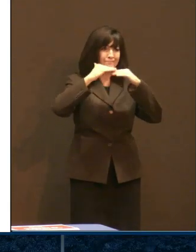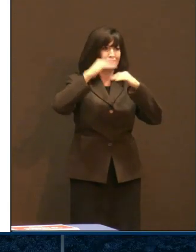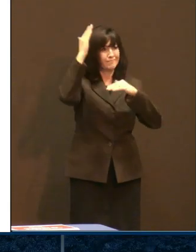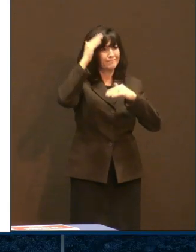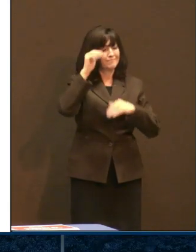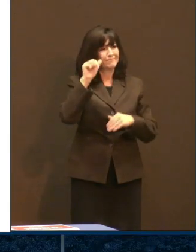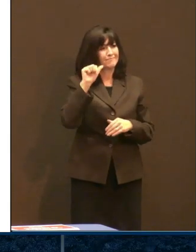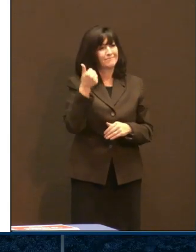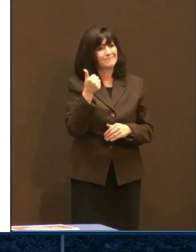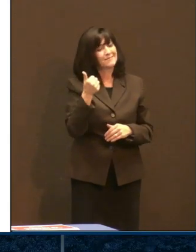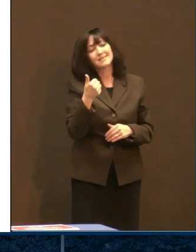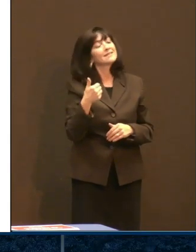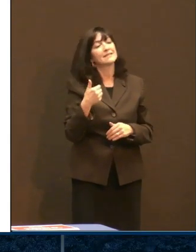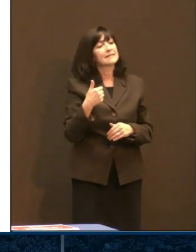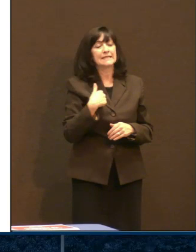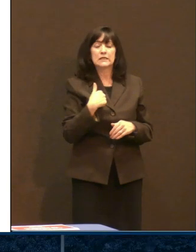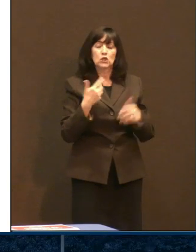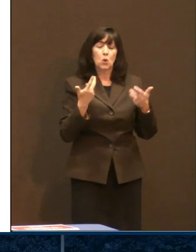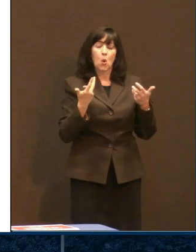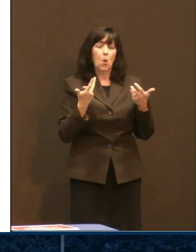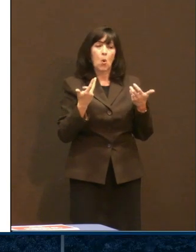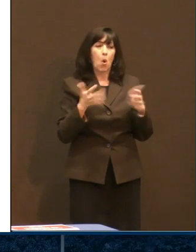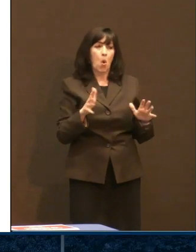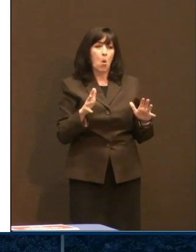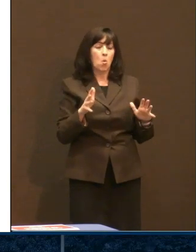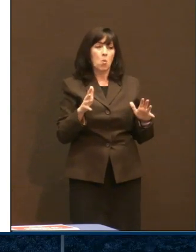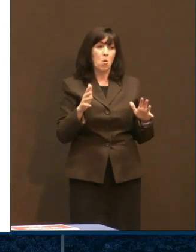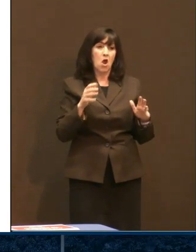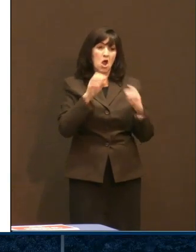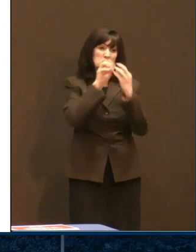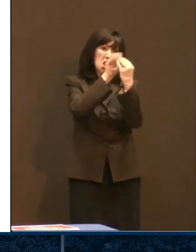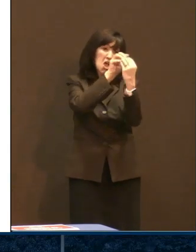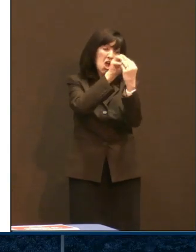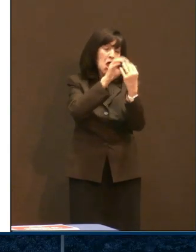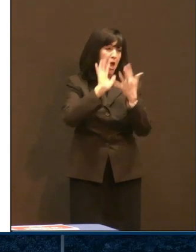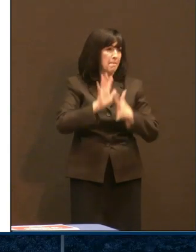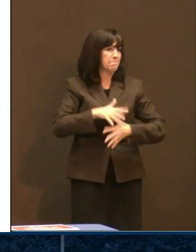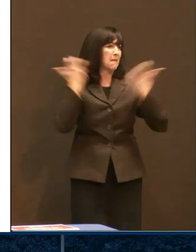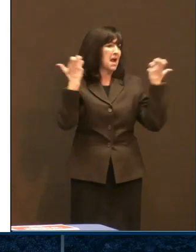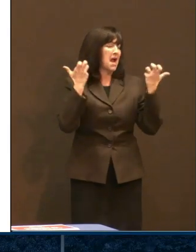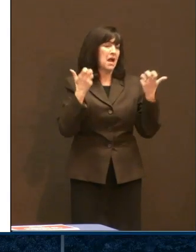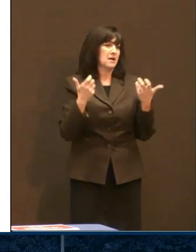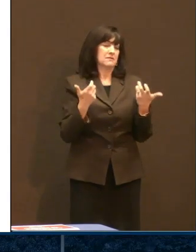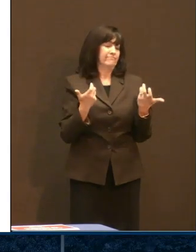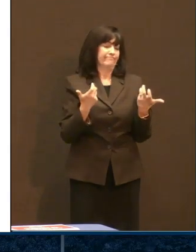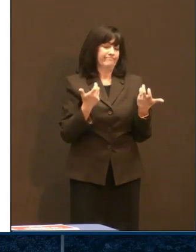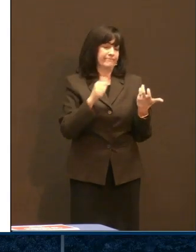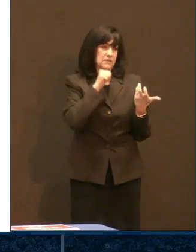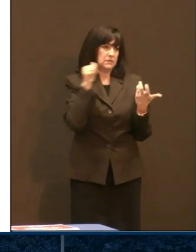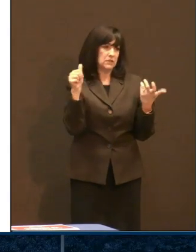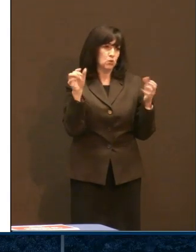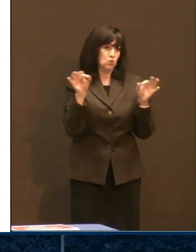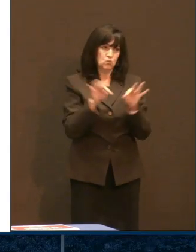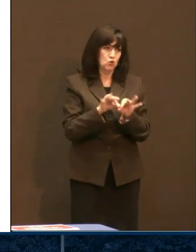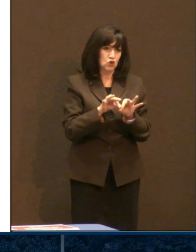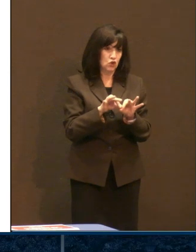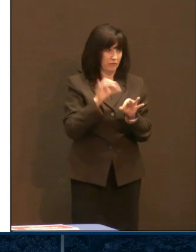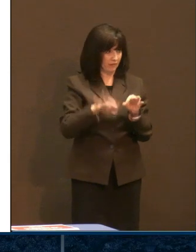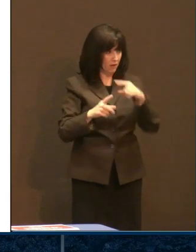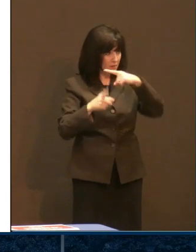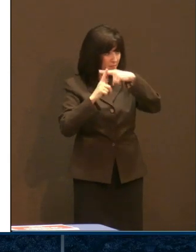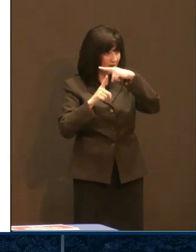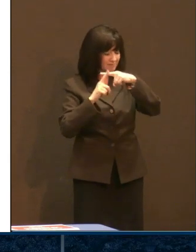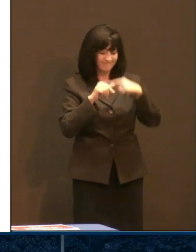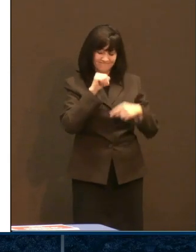around picking for fights. I just don't think it's productive. I want people to work